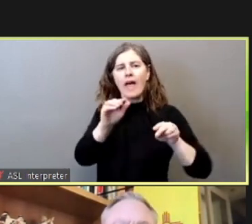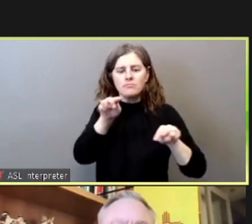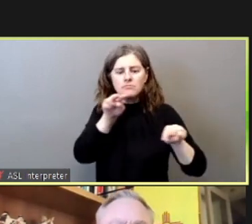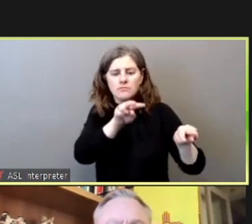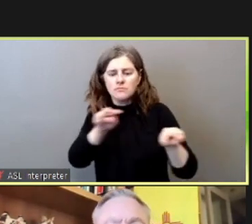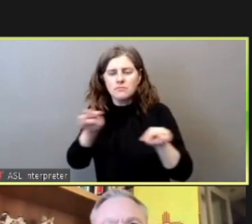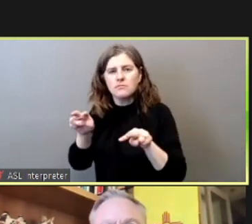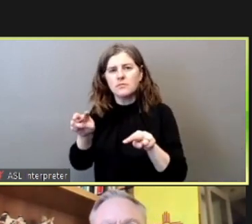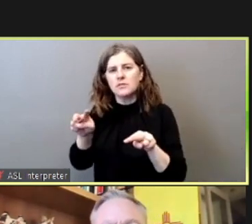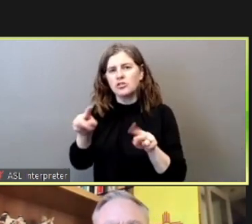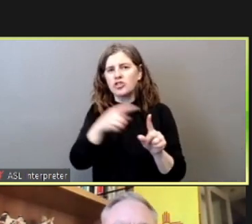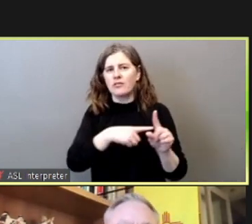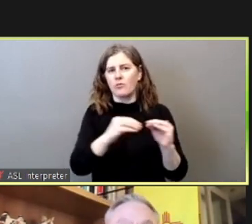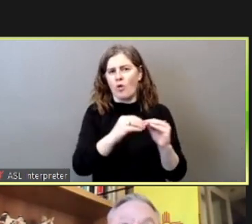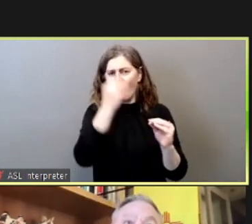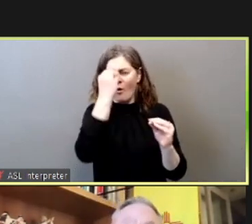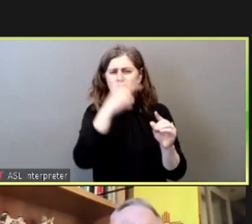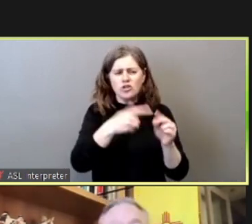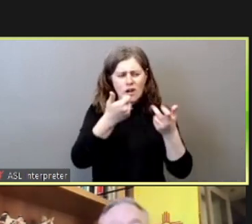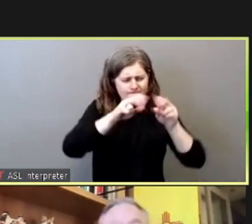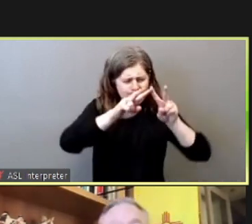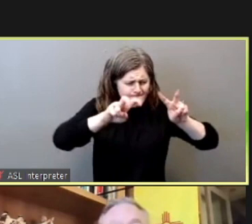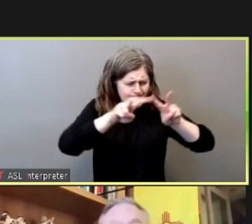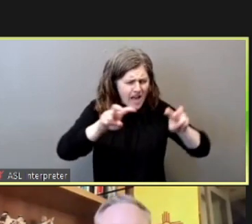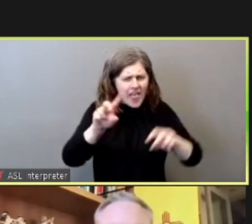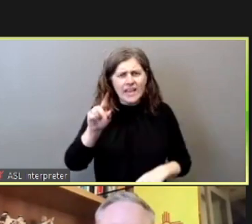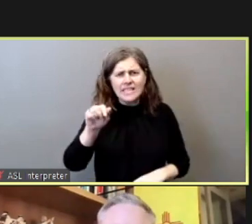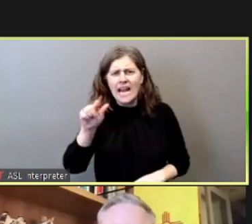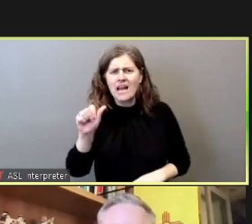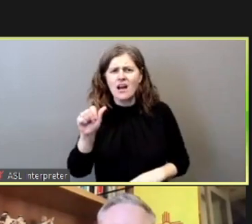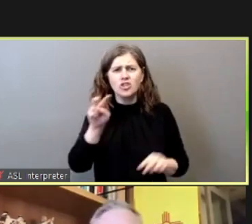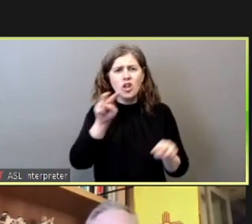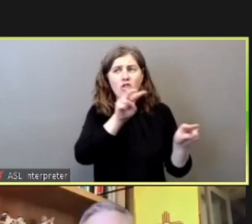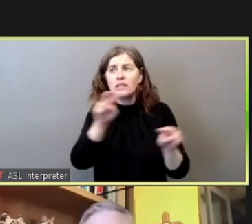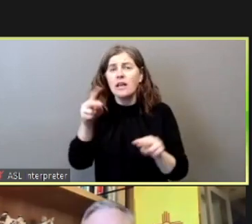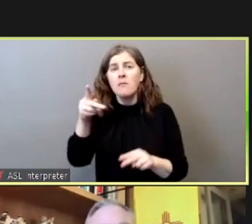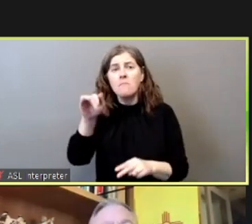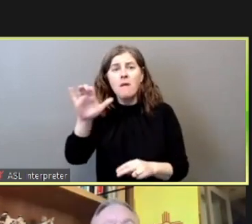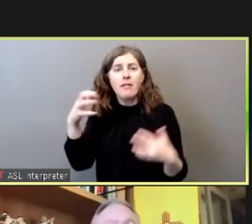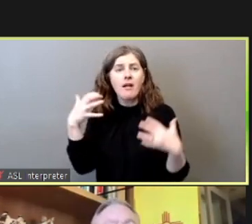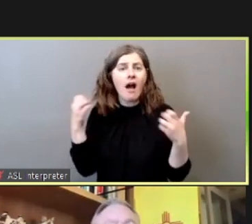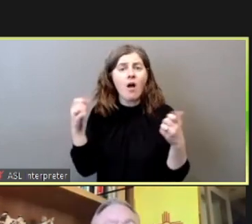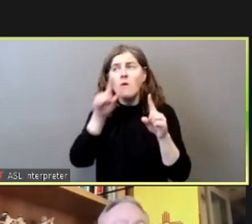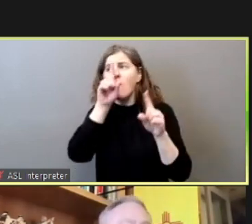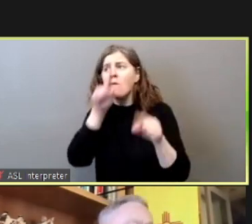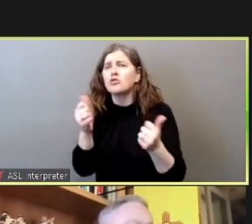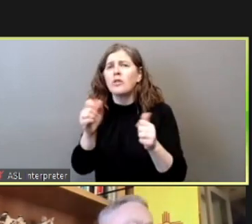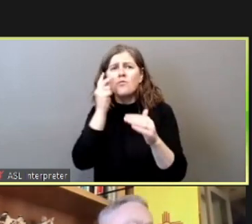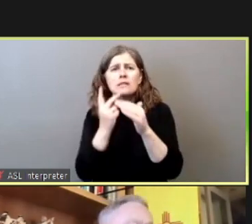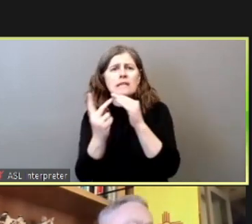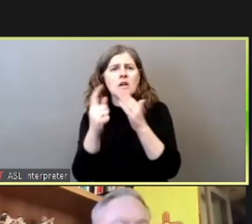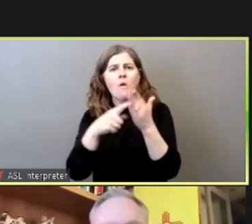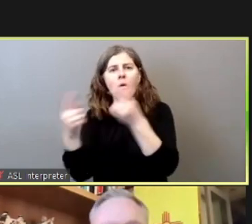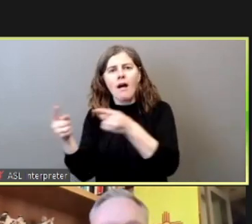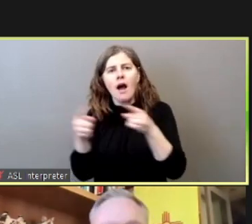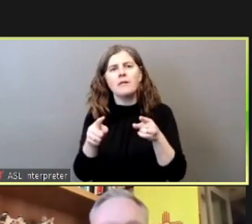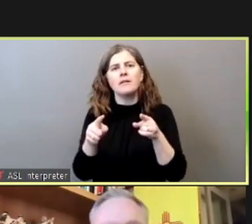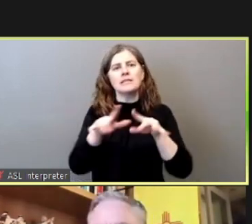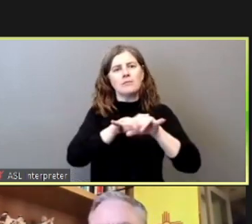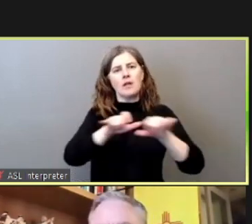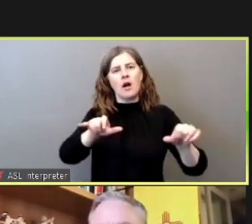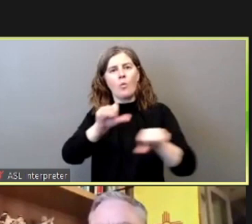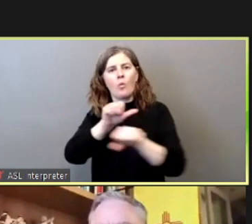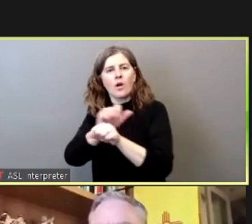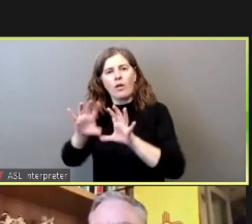and tries to figure it out and looks at public health orders and tries to predict what's going to happen, working with our